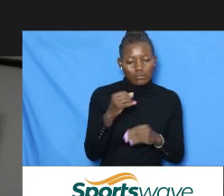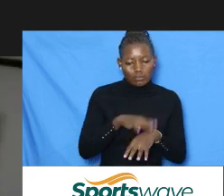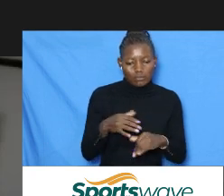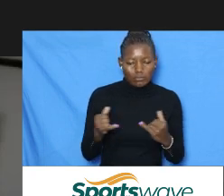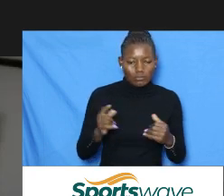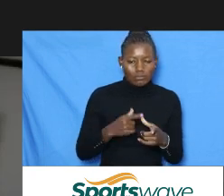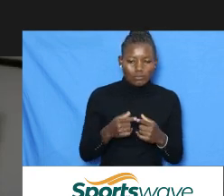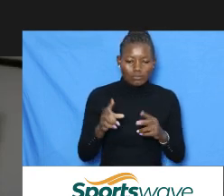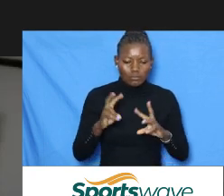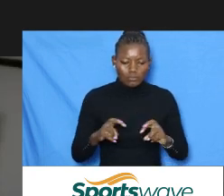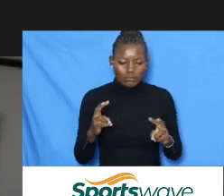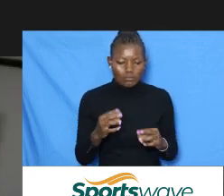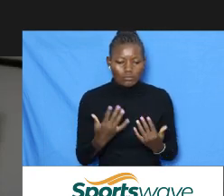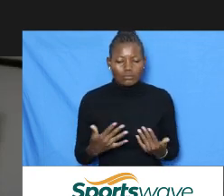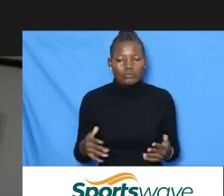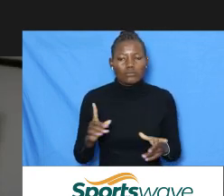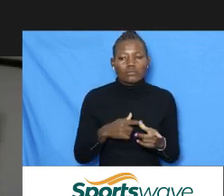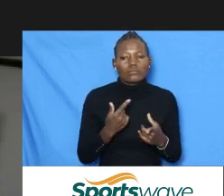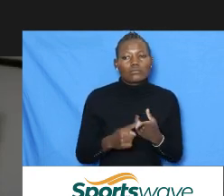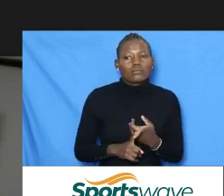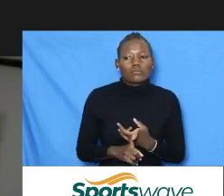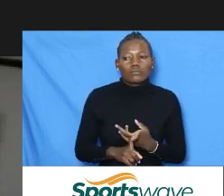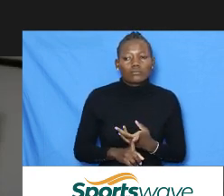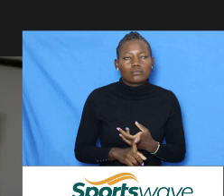at the tool, and